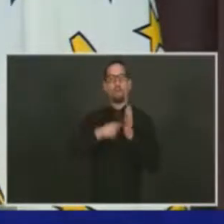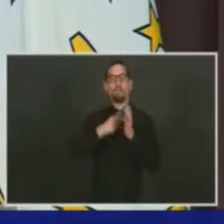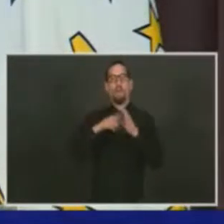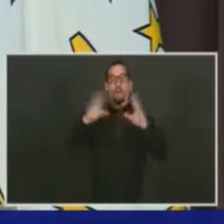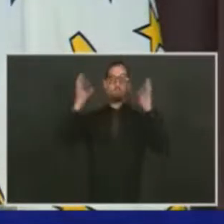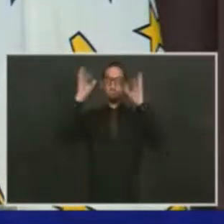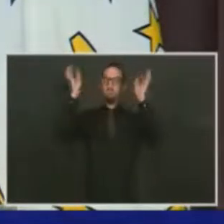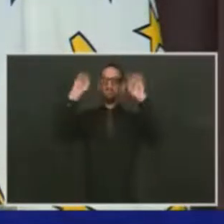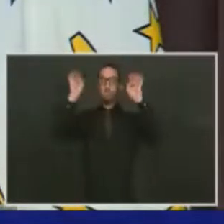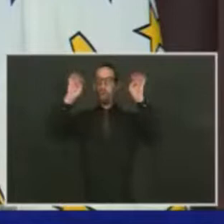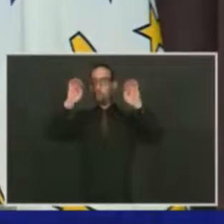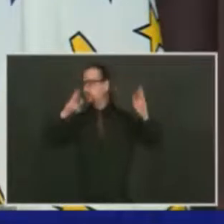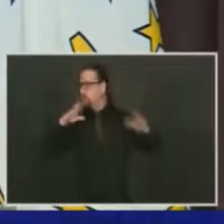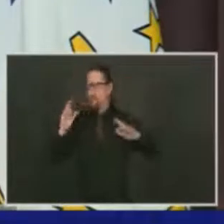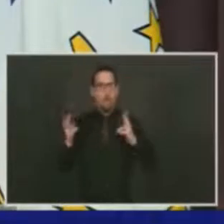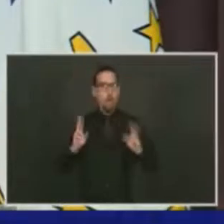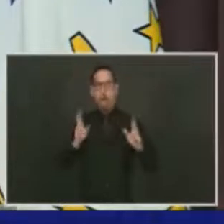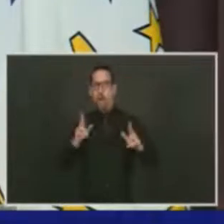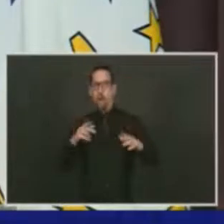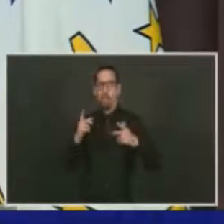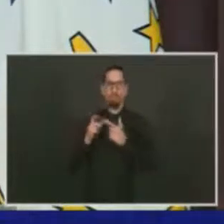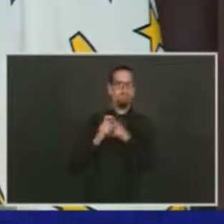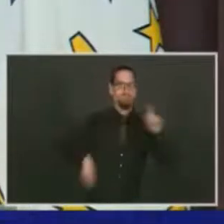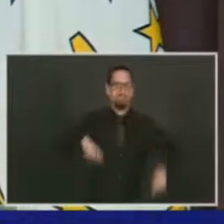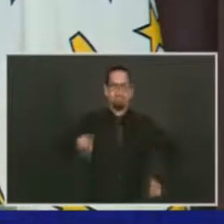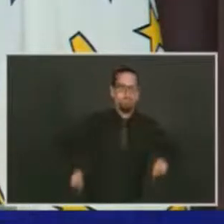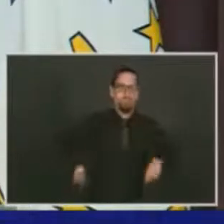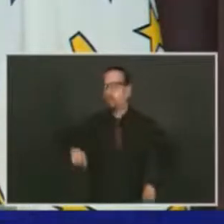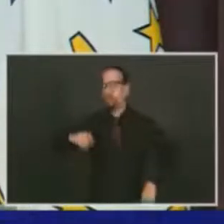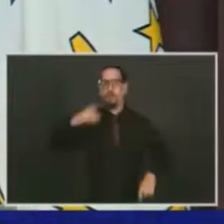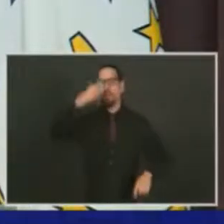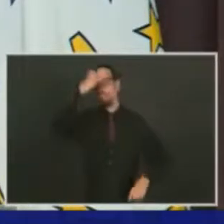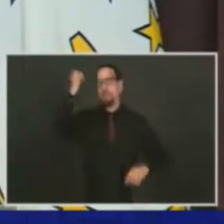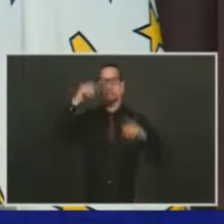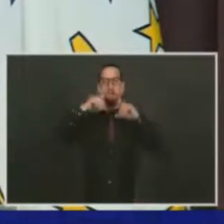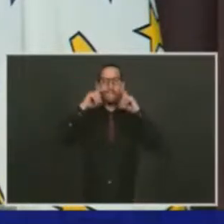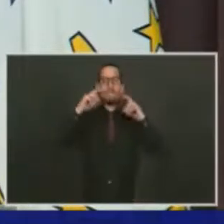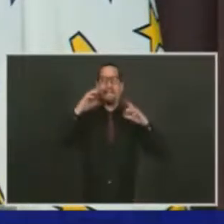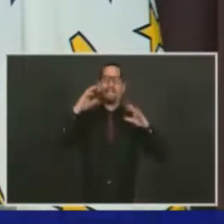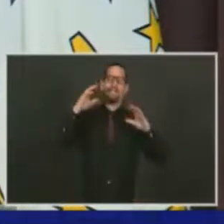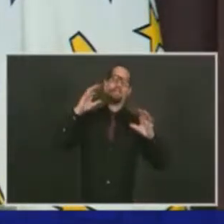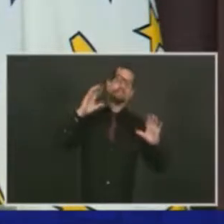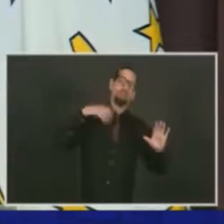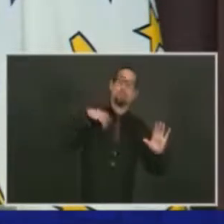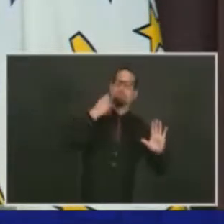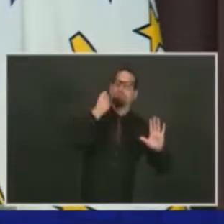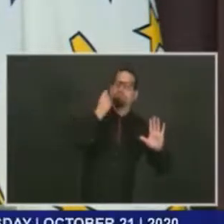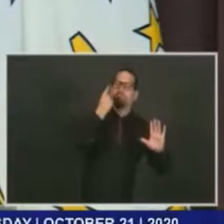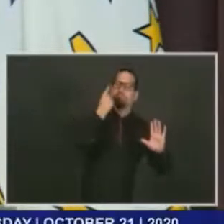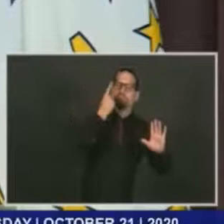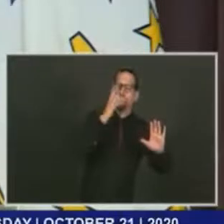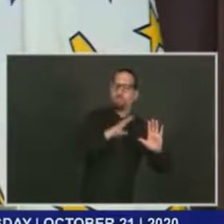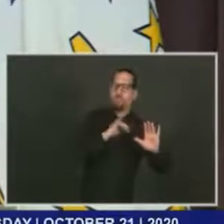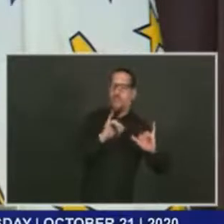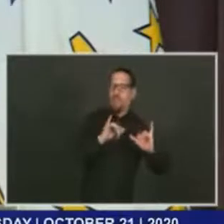not excusing it. I understand it. And I'm asking everybody, nobody's above the law on this one,